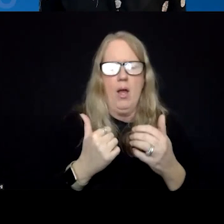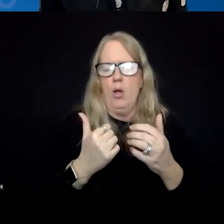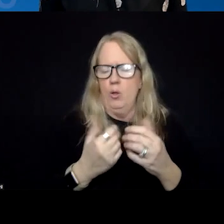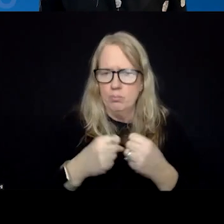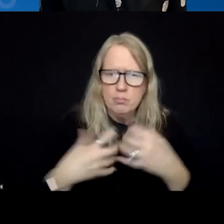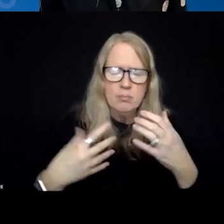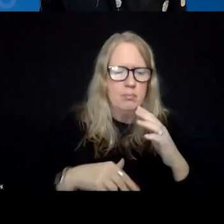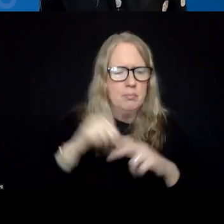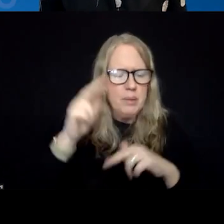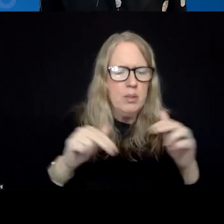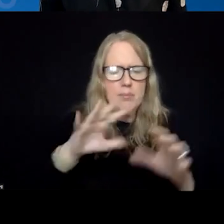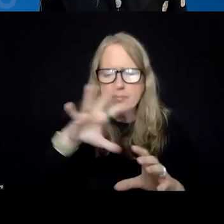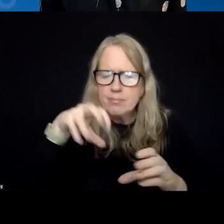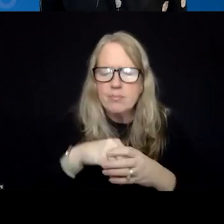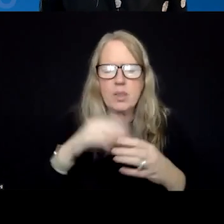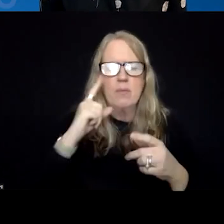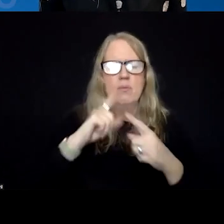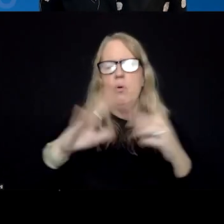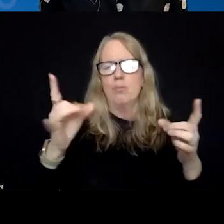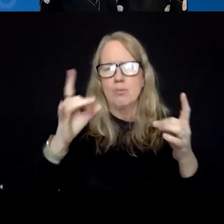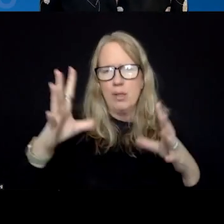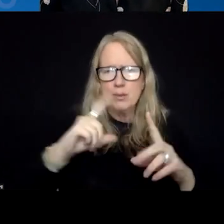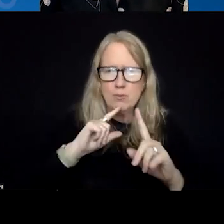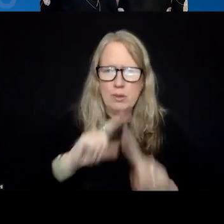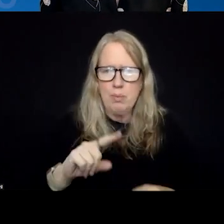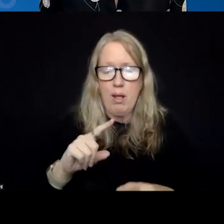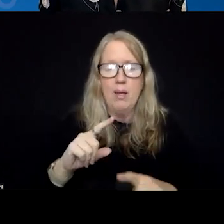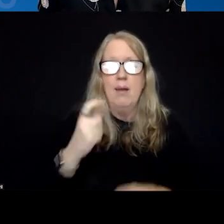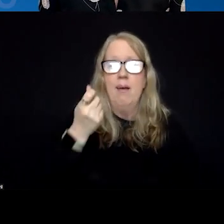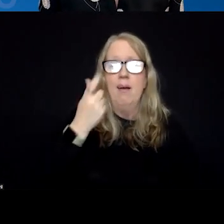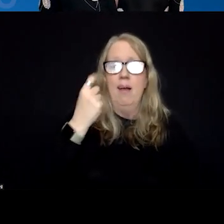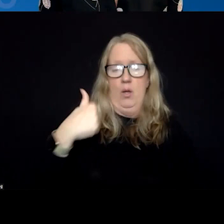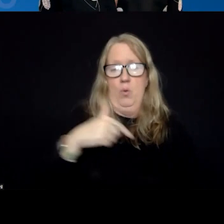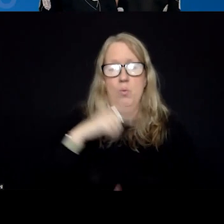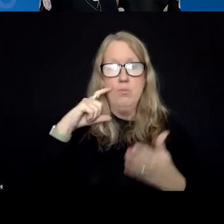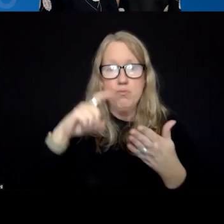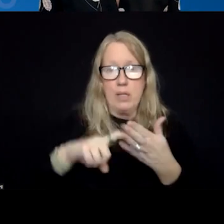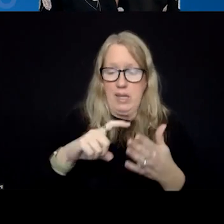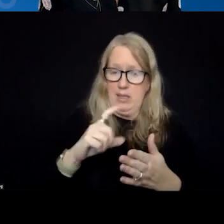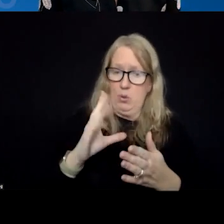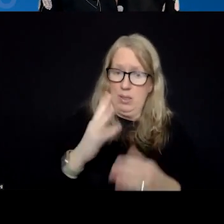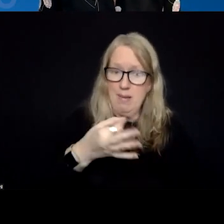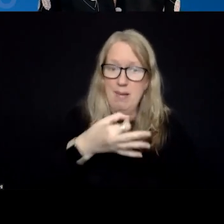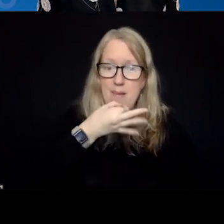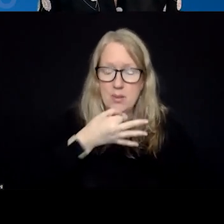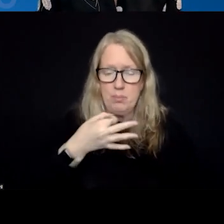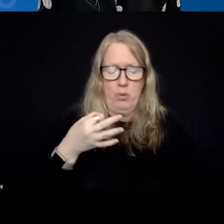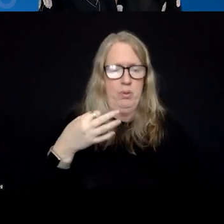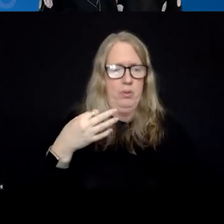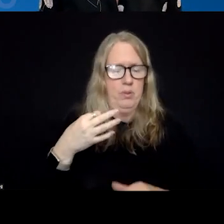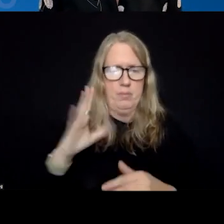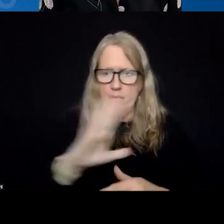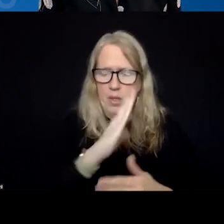to 988 and crisis response systems. We recognize that not everyone can be expert in all of the aspects